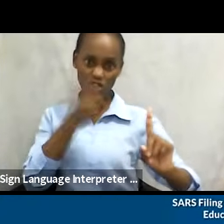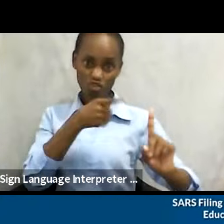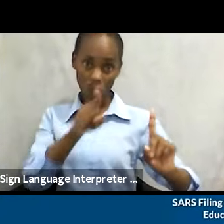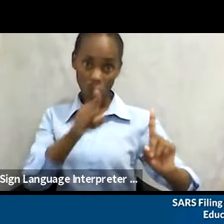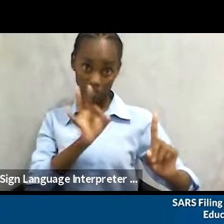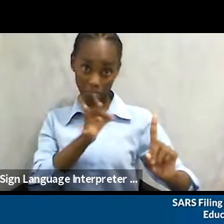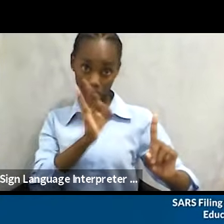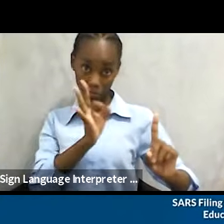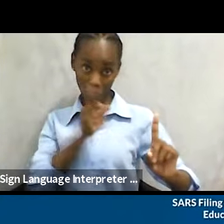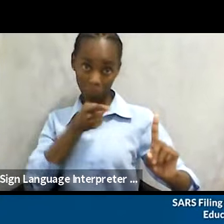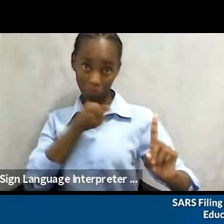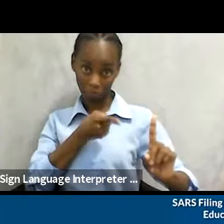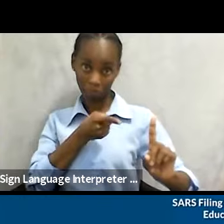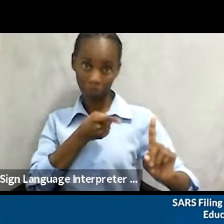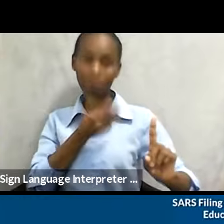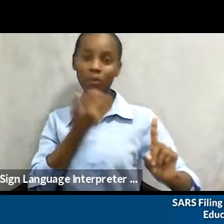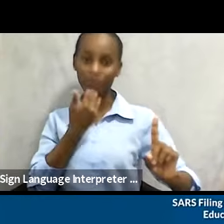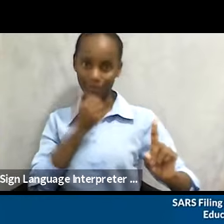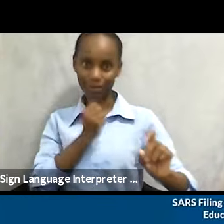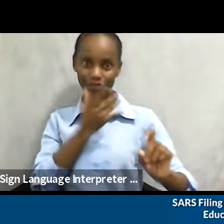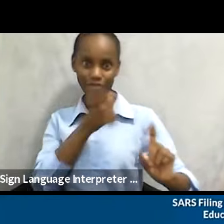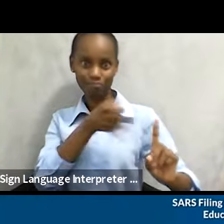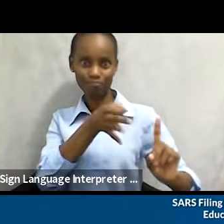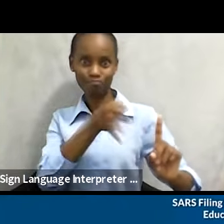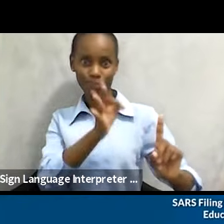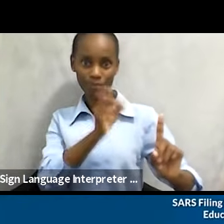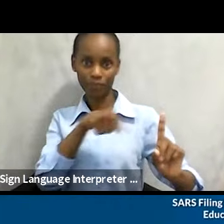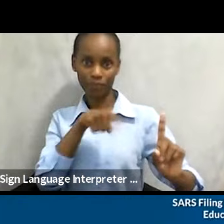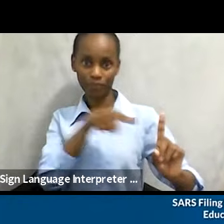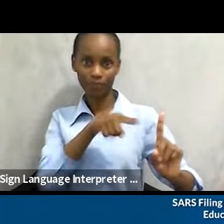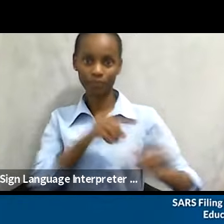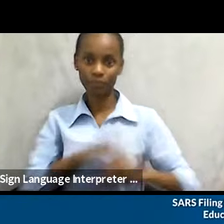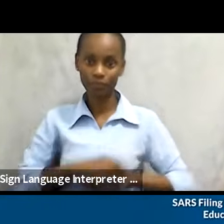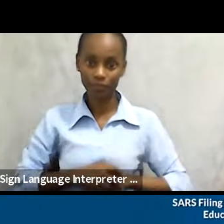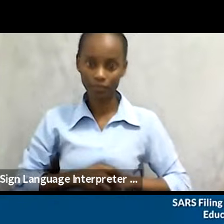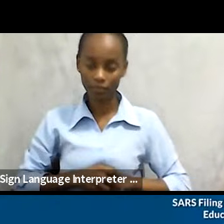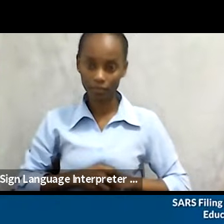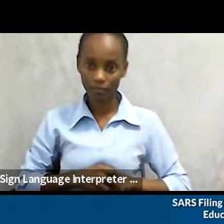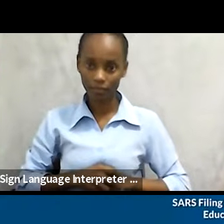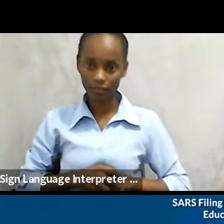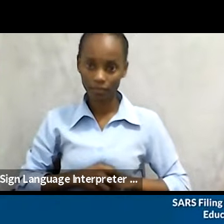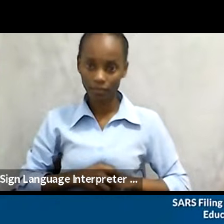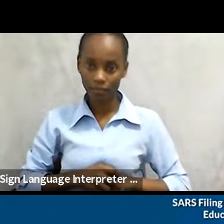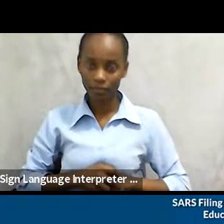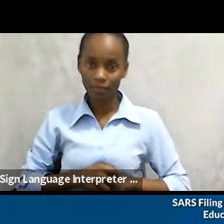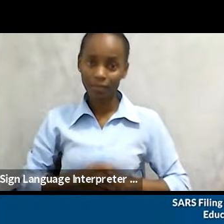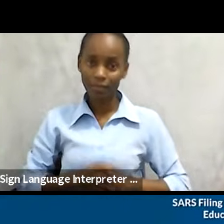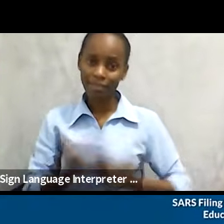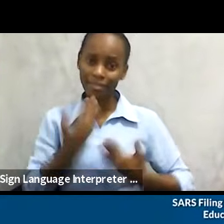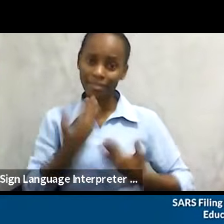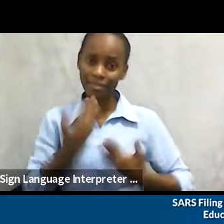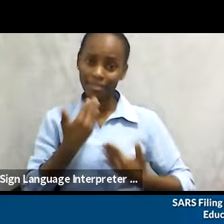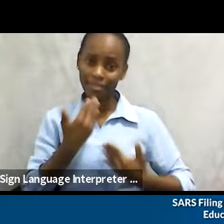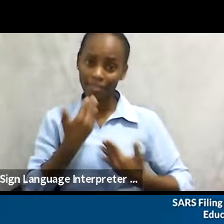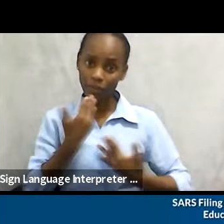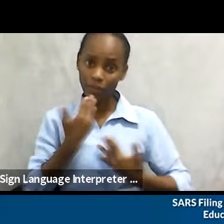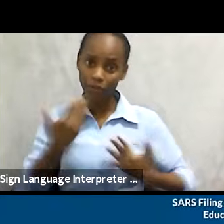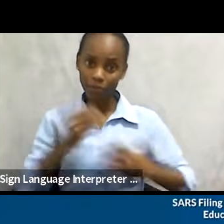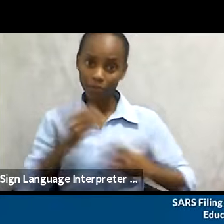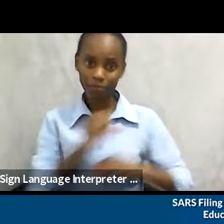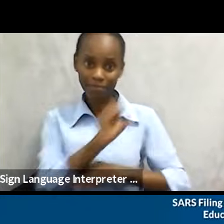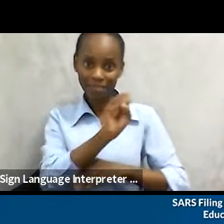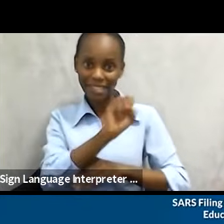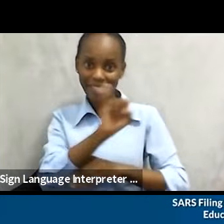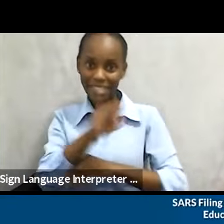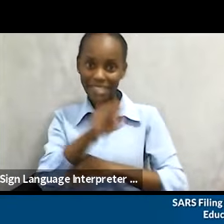person. Thank you. Thank you very much, Sipho, for the clarity. We must remember